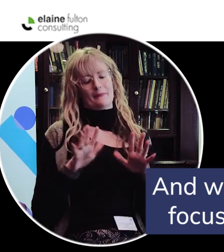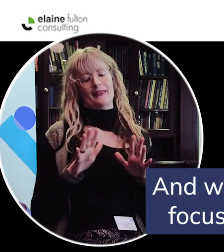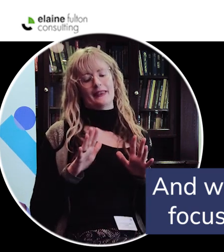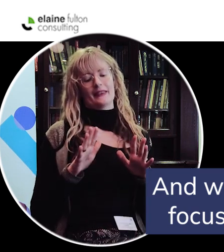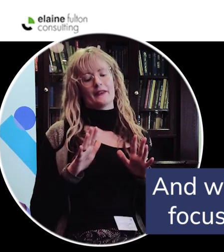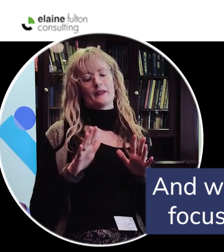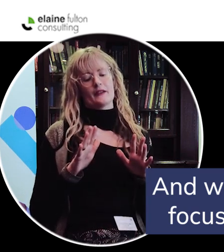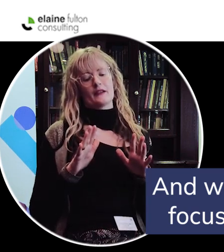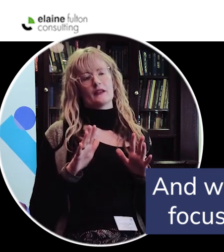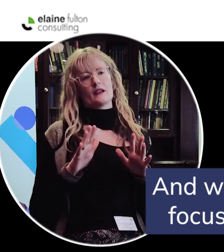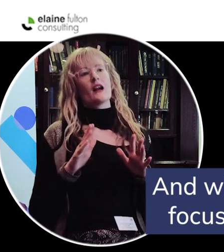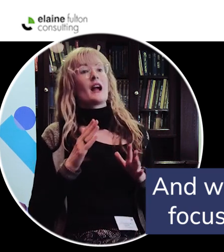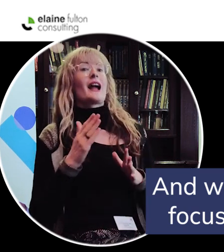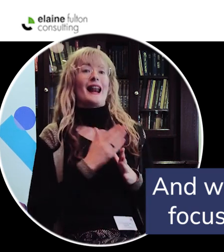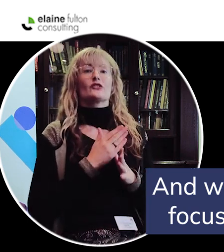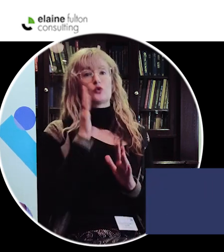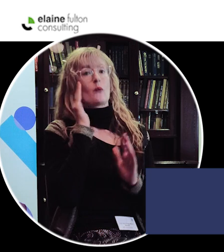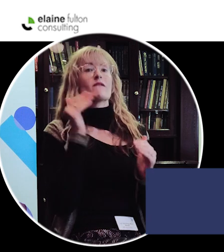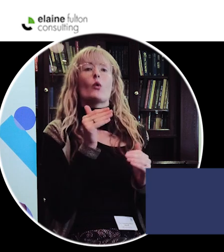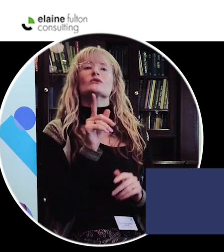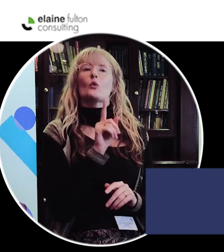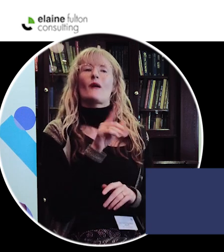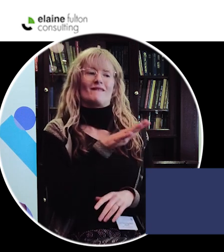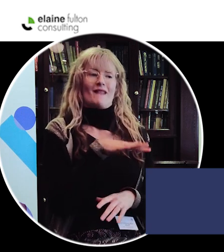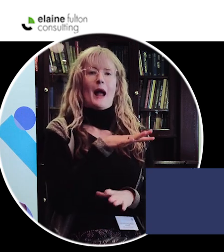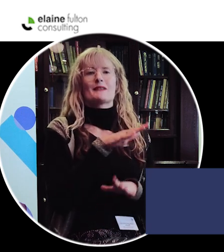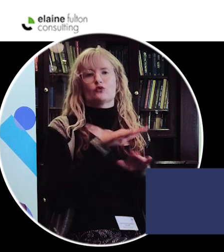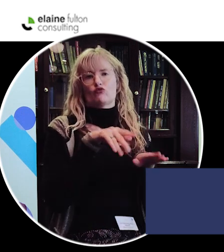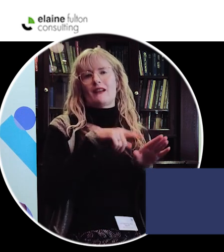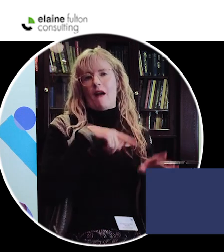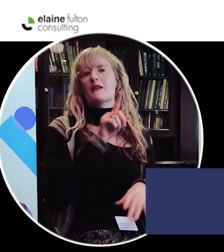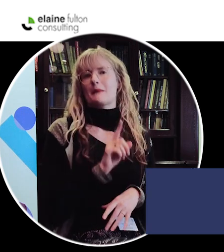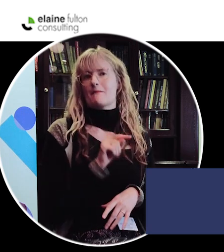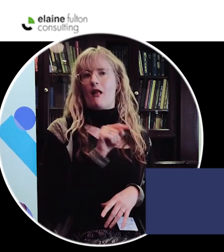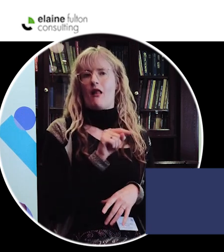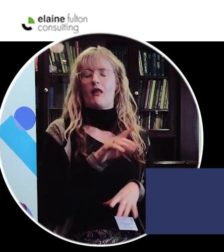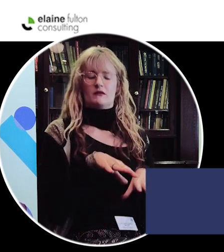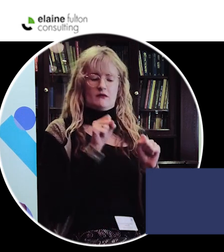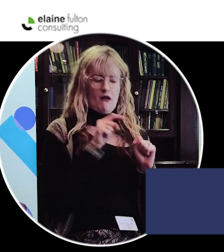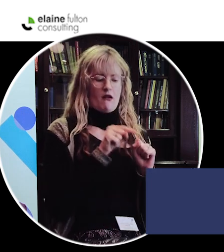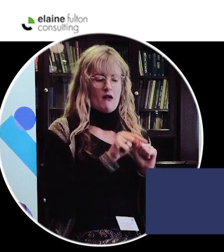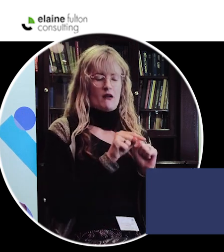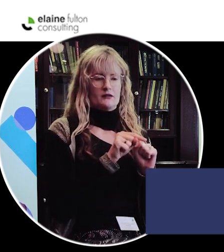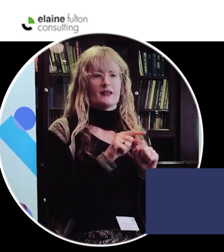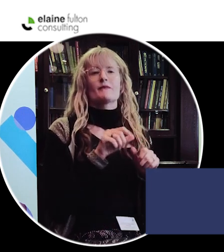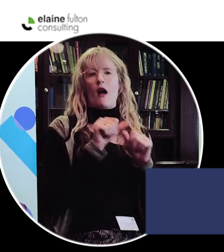the babies, children, young people themselves. And then, as you'll see when I share the framework with you,